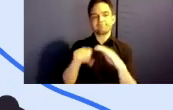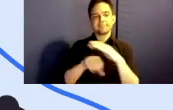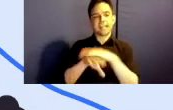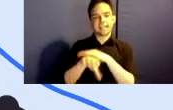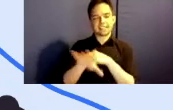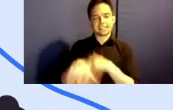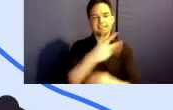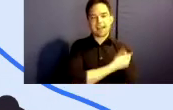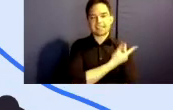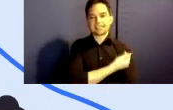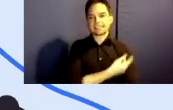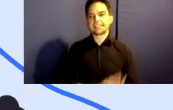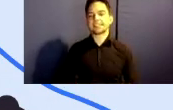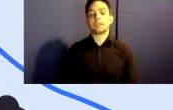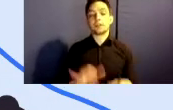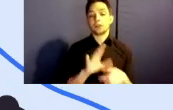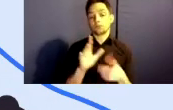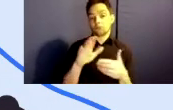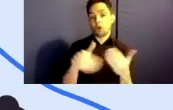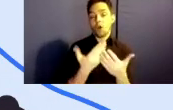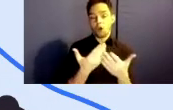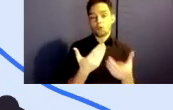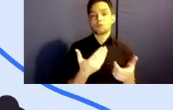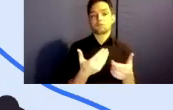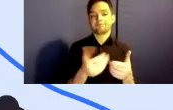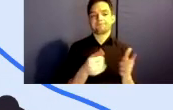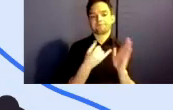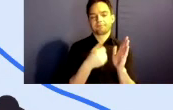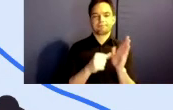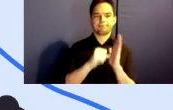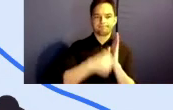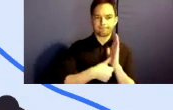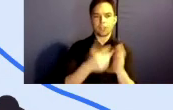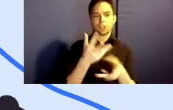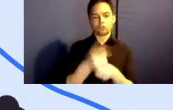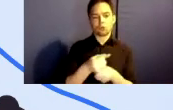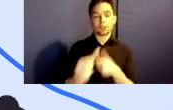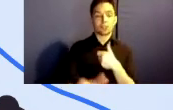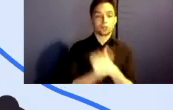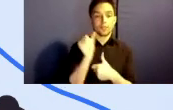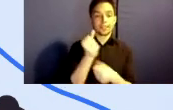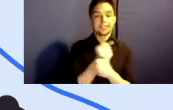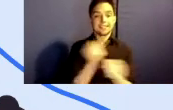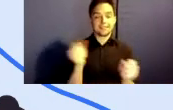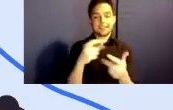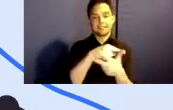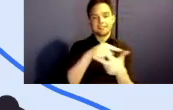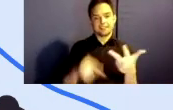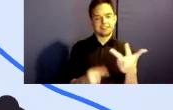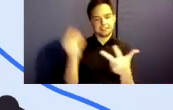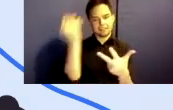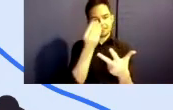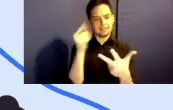vaccine, all of which are underpinned by issues of trust, risk, and safety. This is why